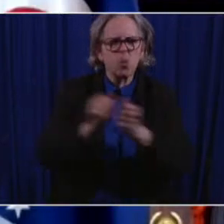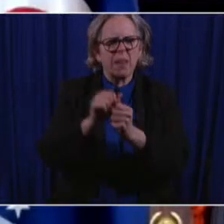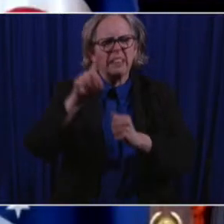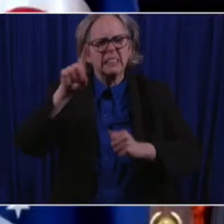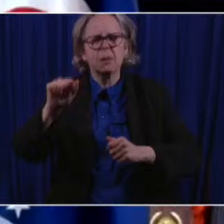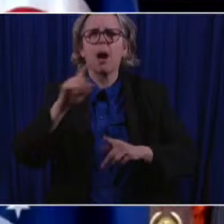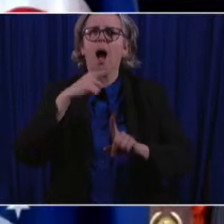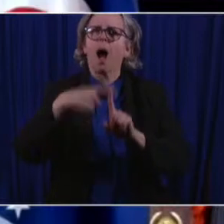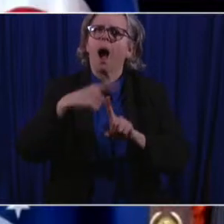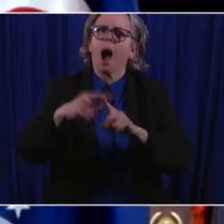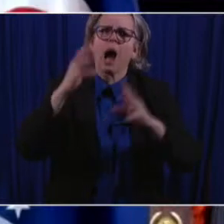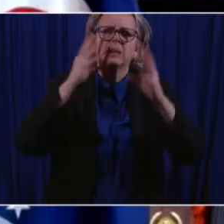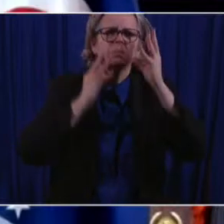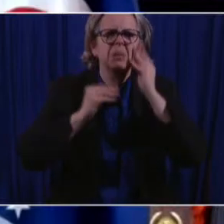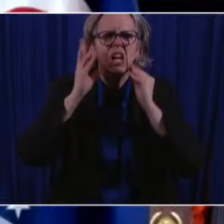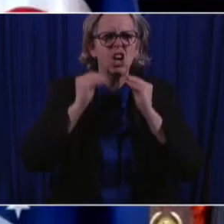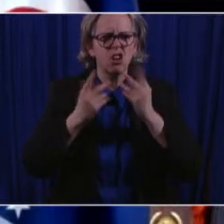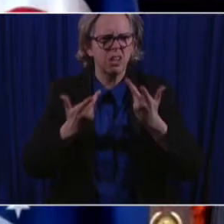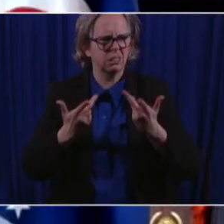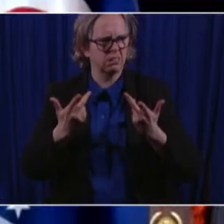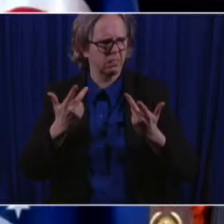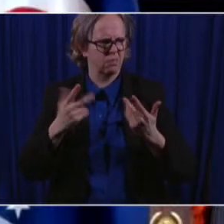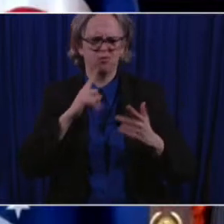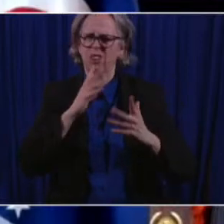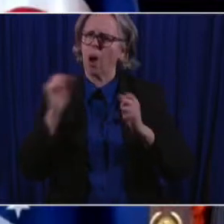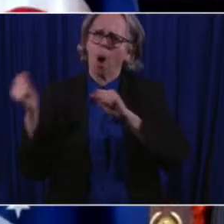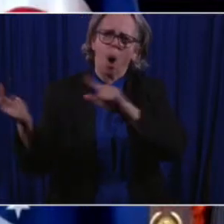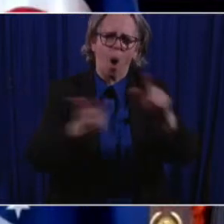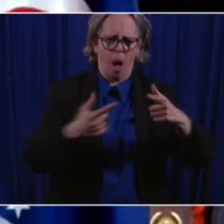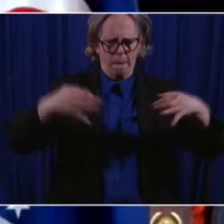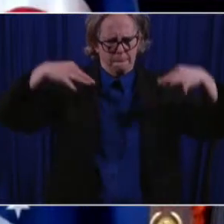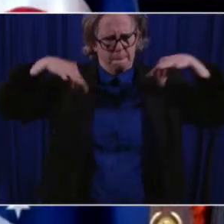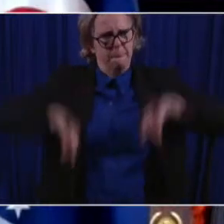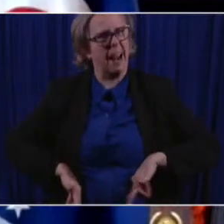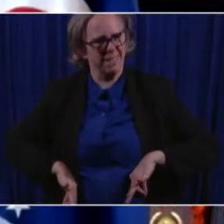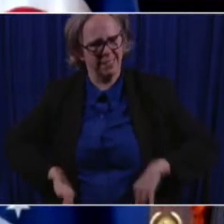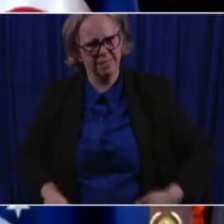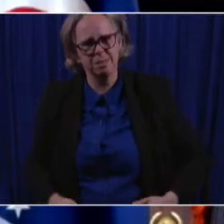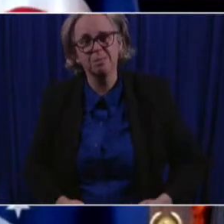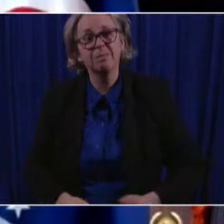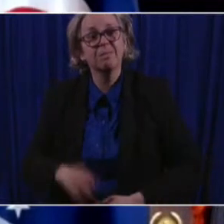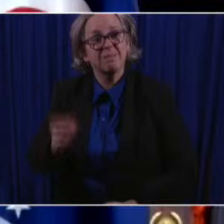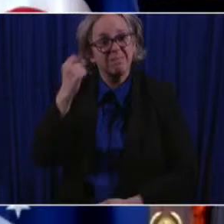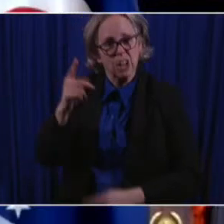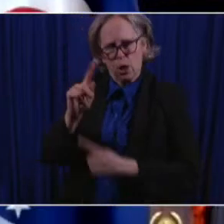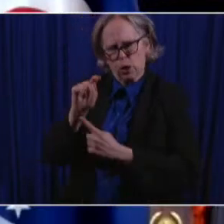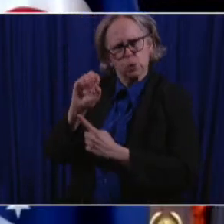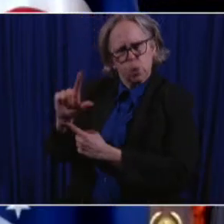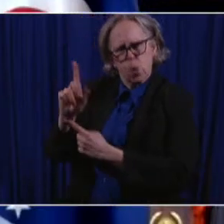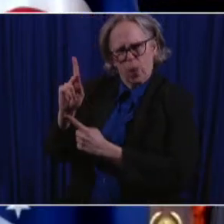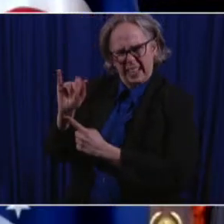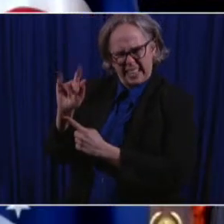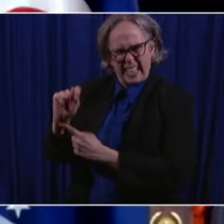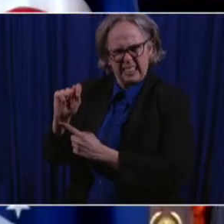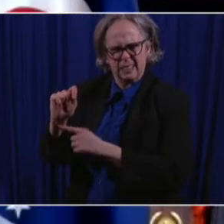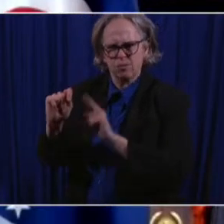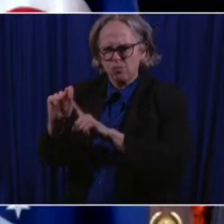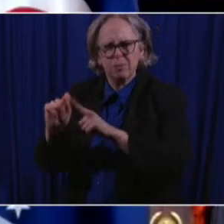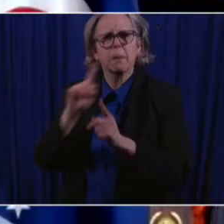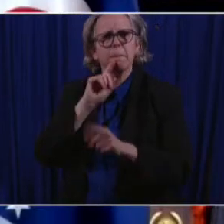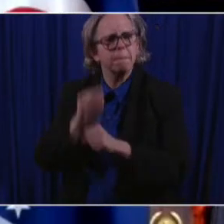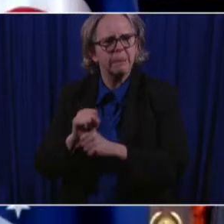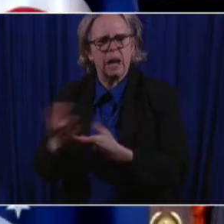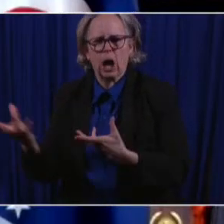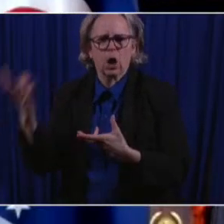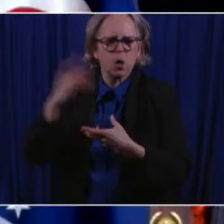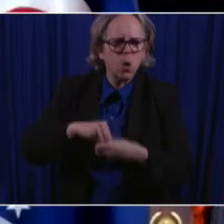workplace. The toolkit, though, specifically includes building a business case for this and how your company can benefit